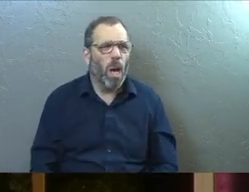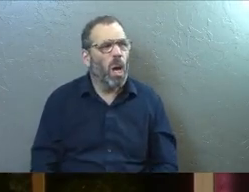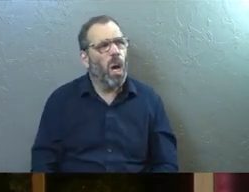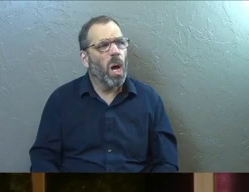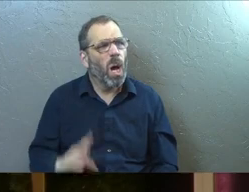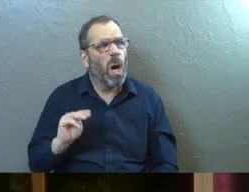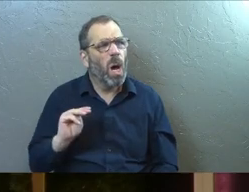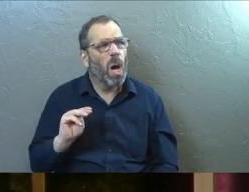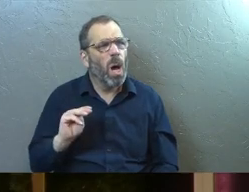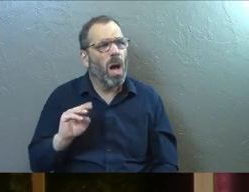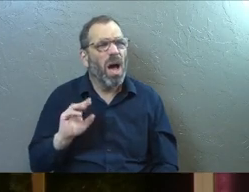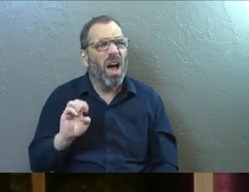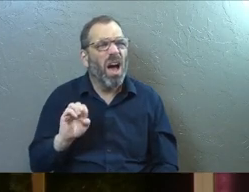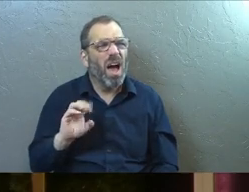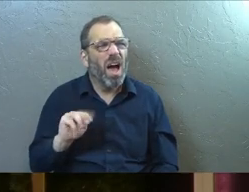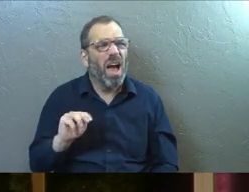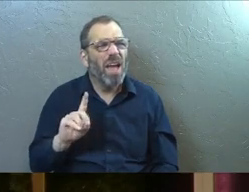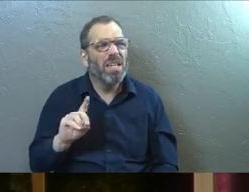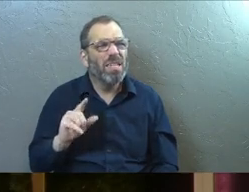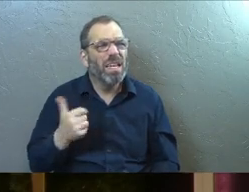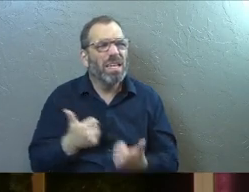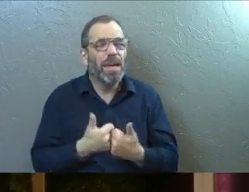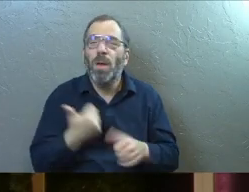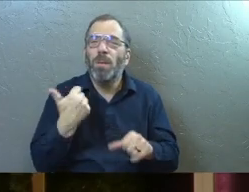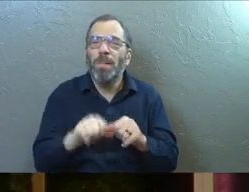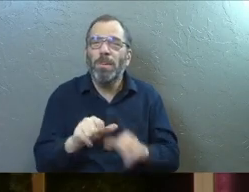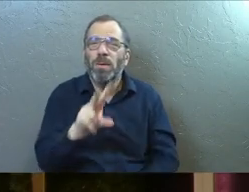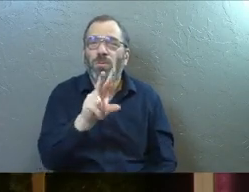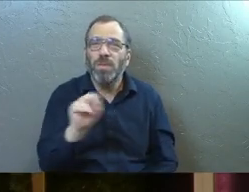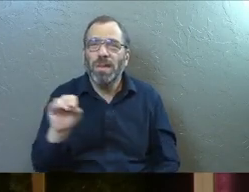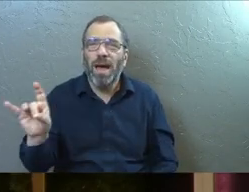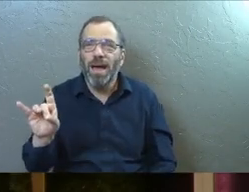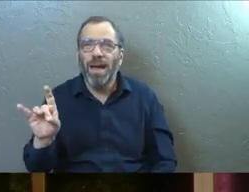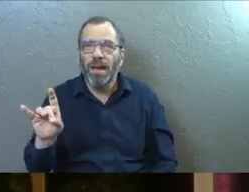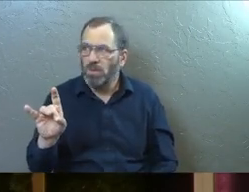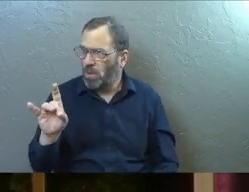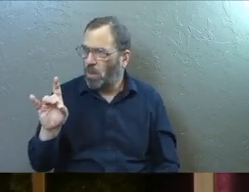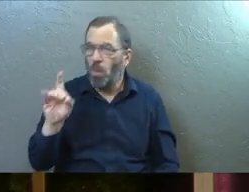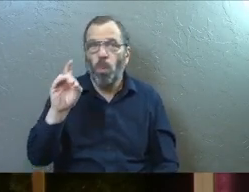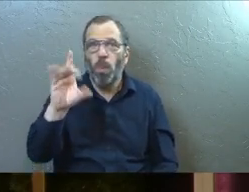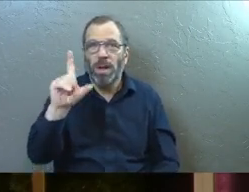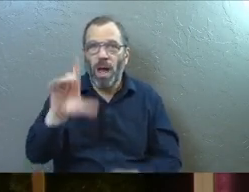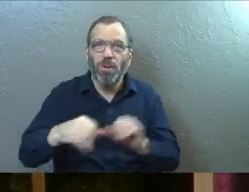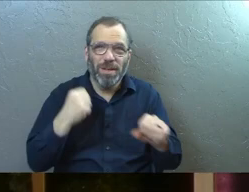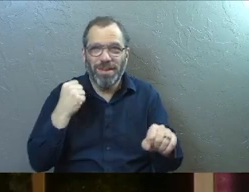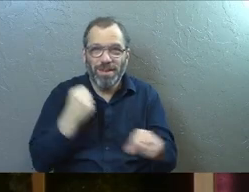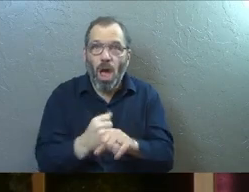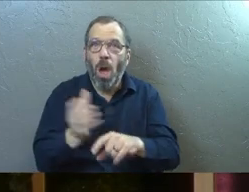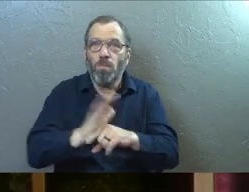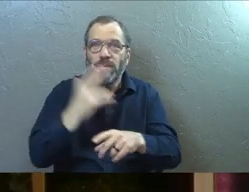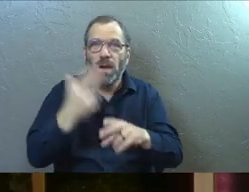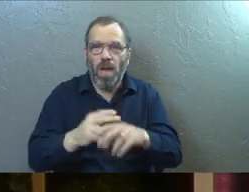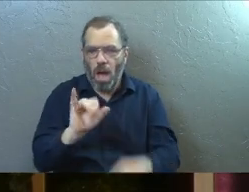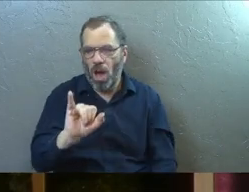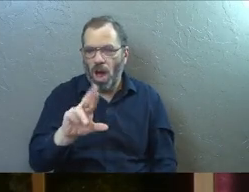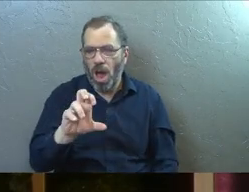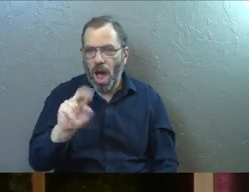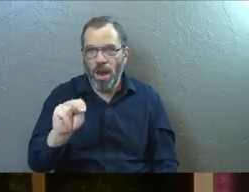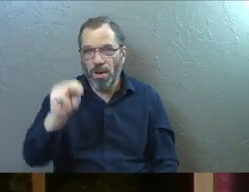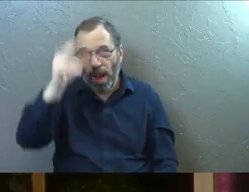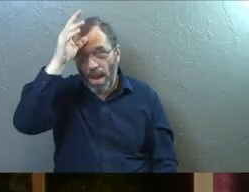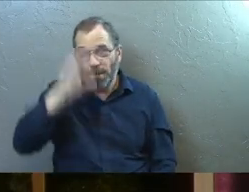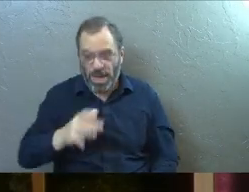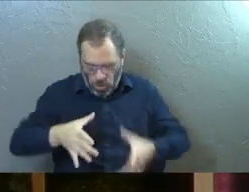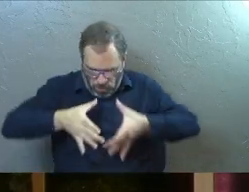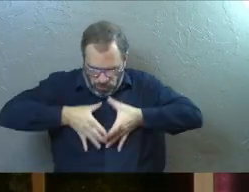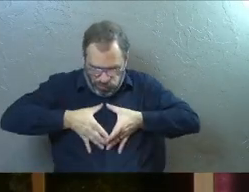story. But if you remember, in 2008, so 100 years ago, there was a movie that came out called Iron Man, okay?